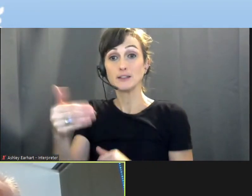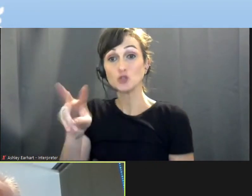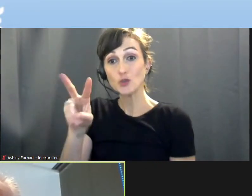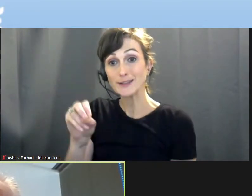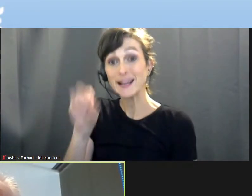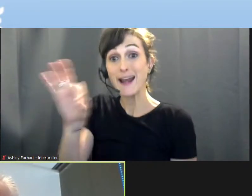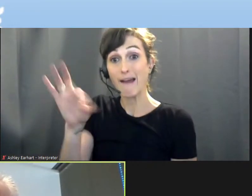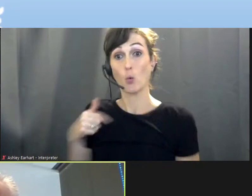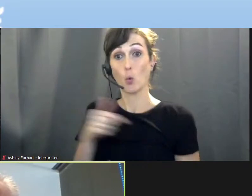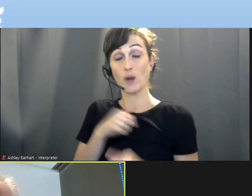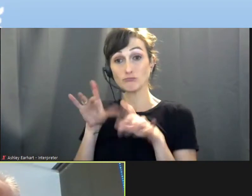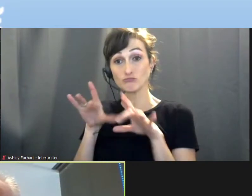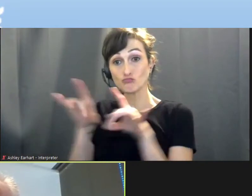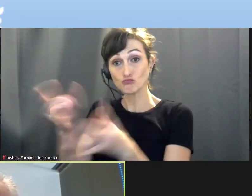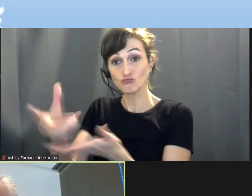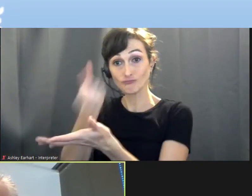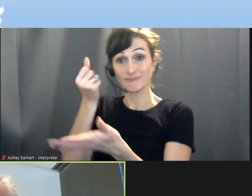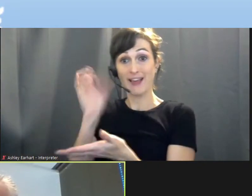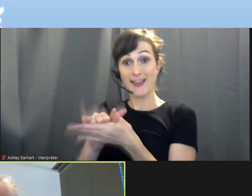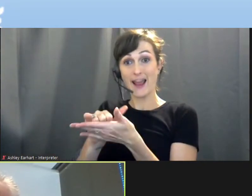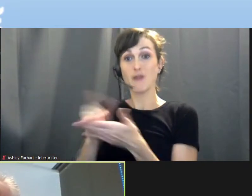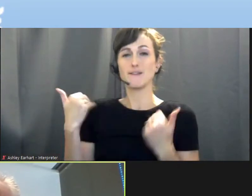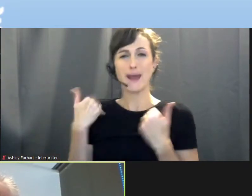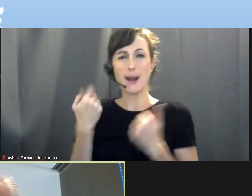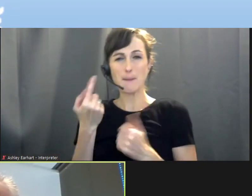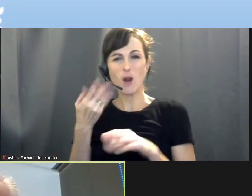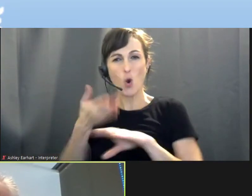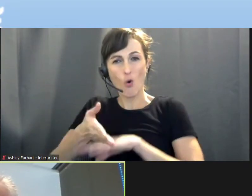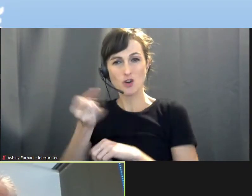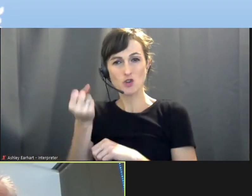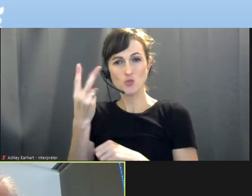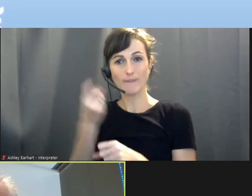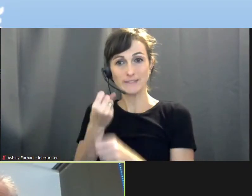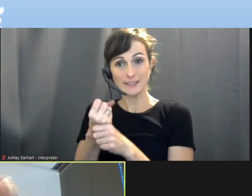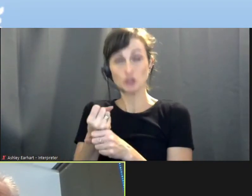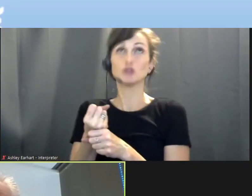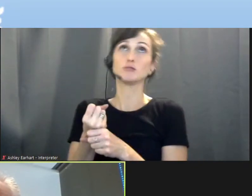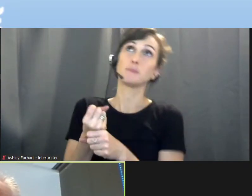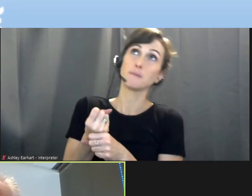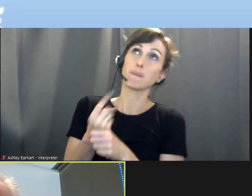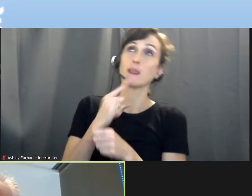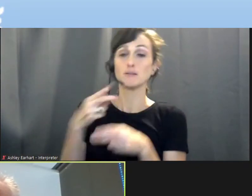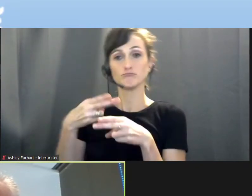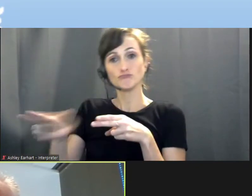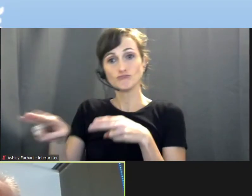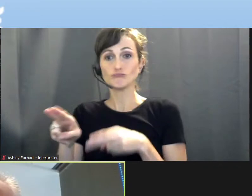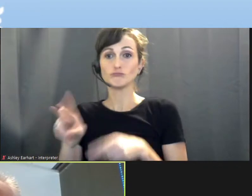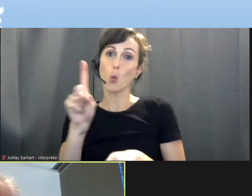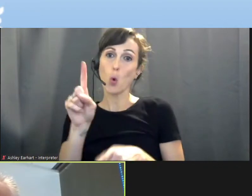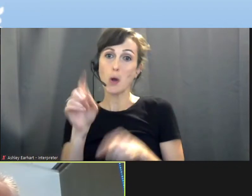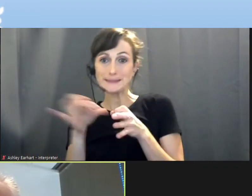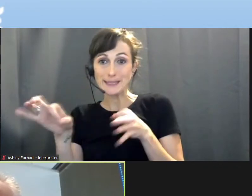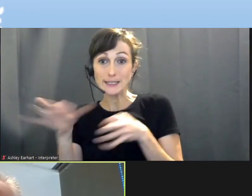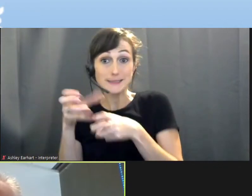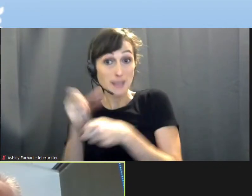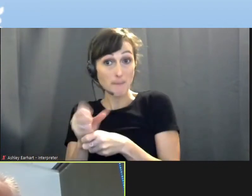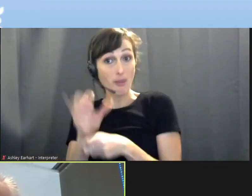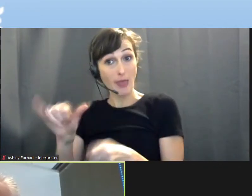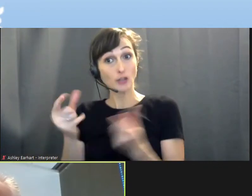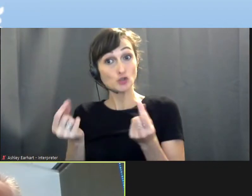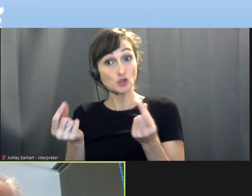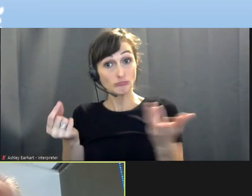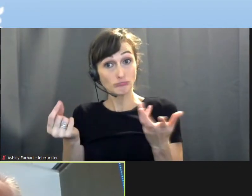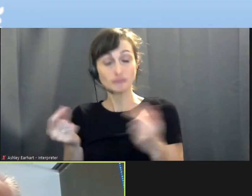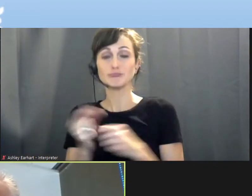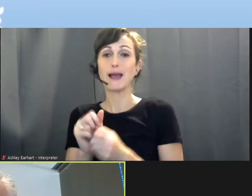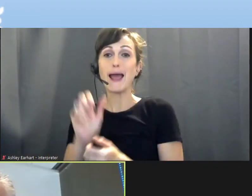had it now for just a little over 12 years. So in kind of a brief one-sentence summary of what the technology does, Active